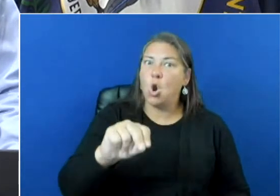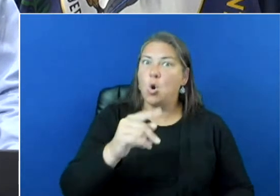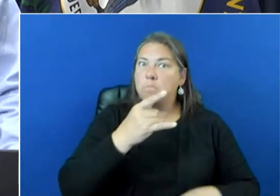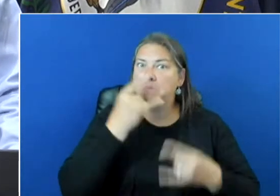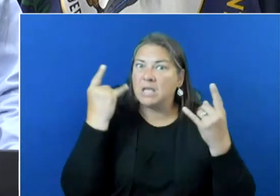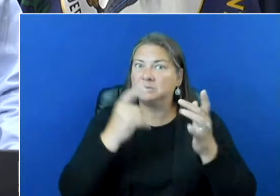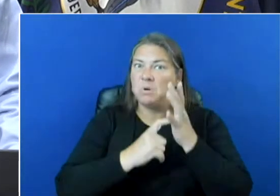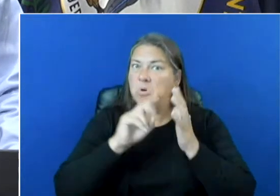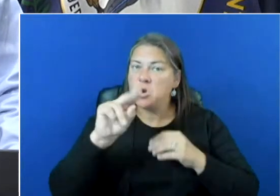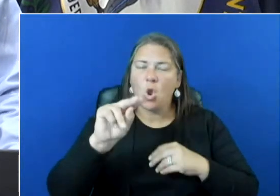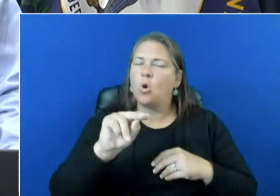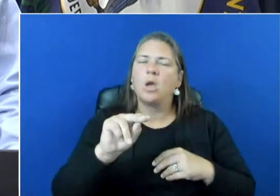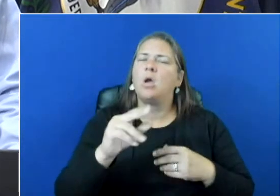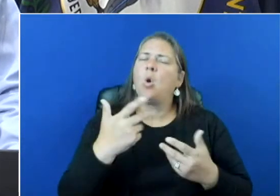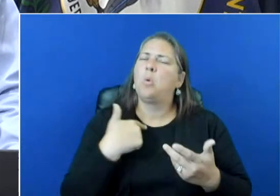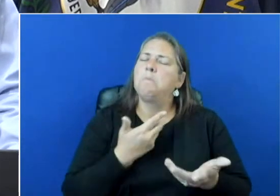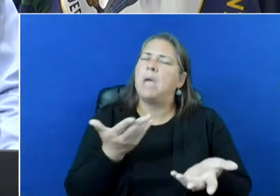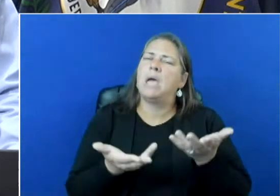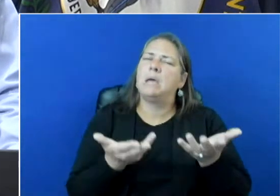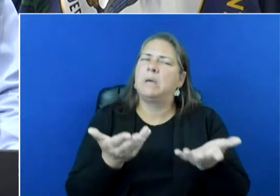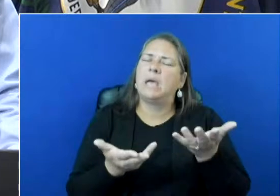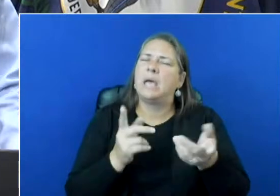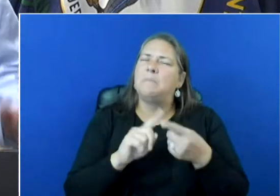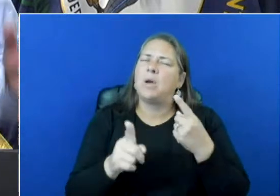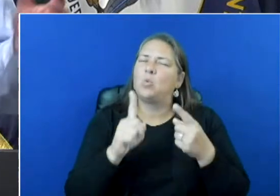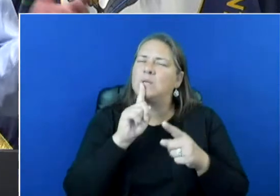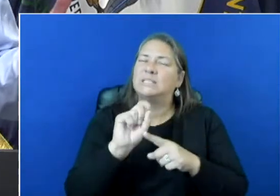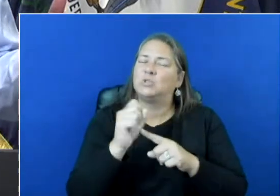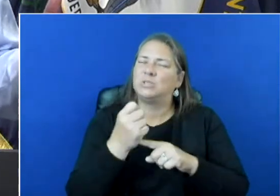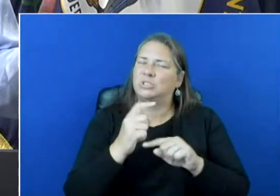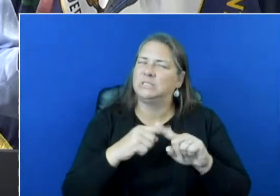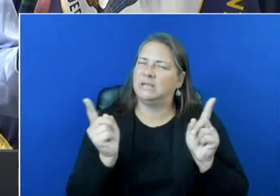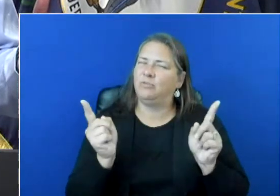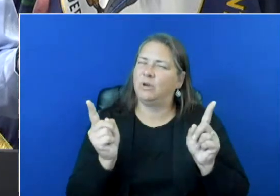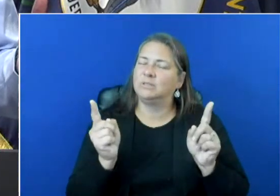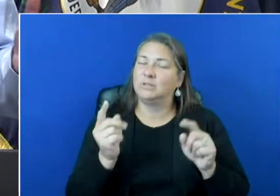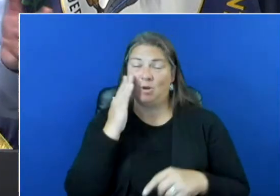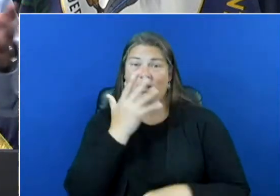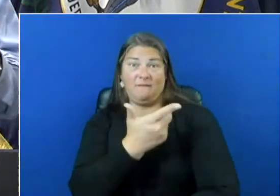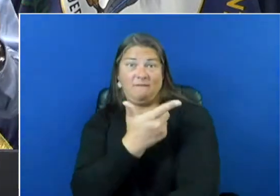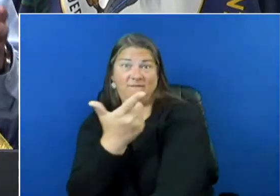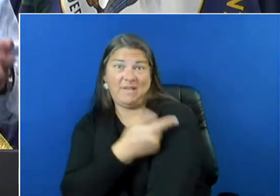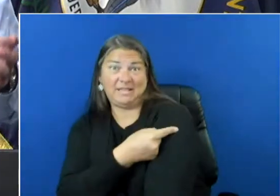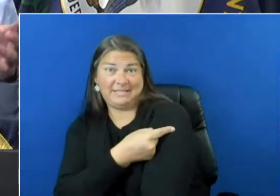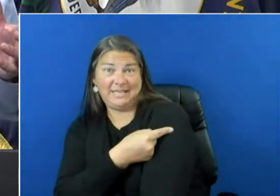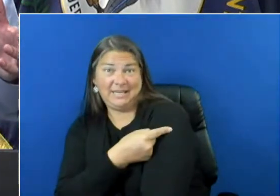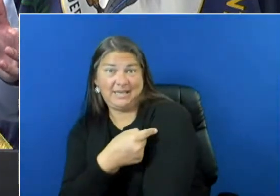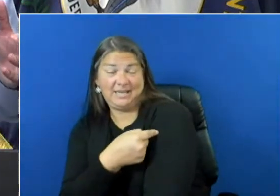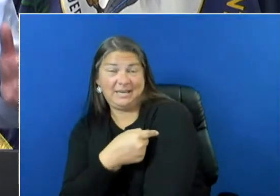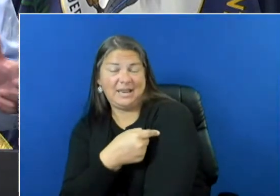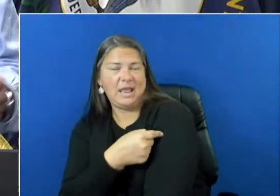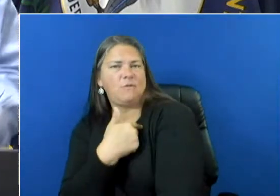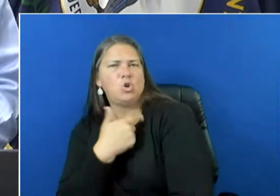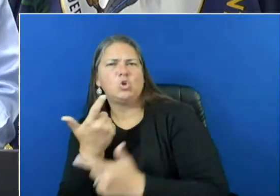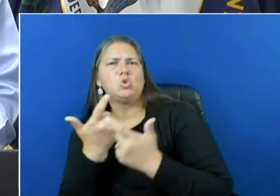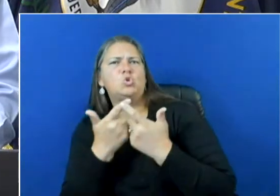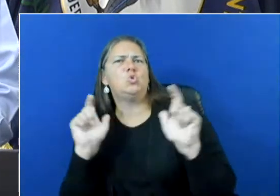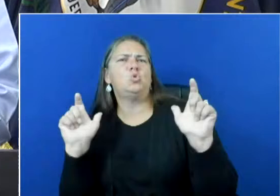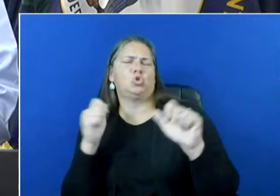very different. That is, vaccines offer a huge amount of